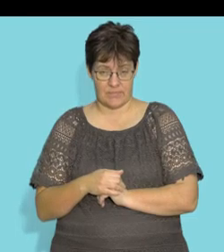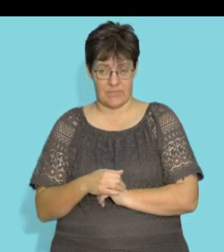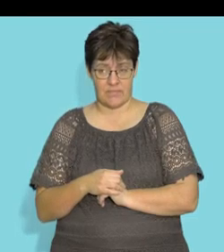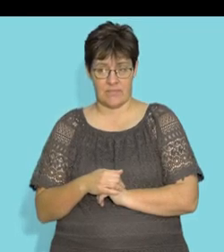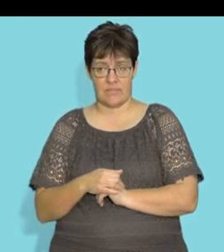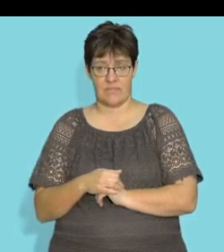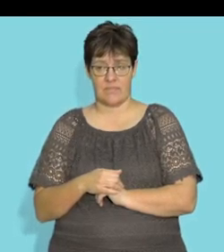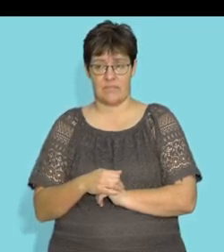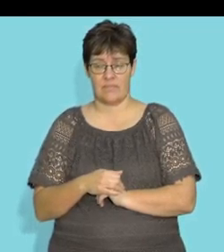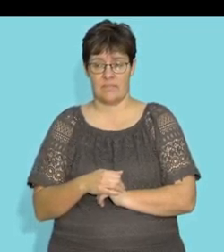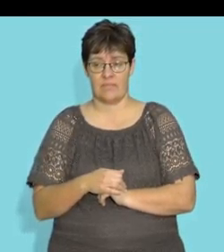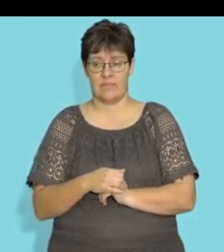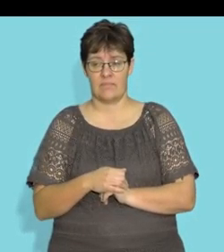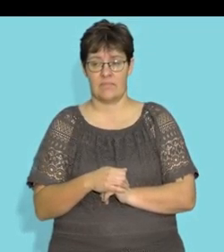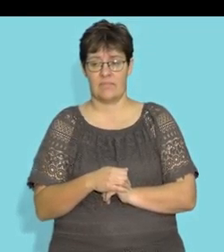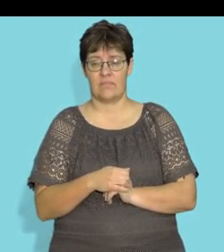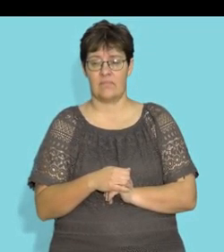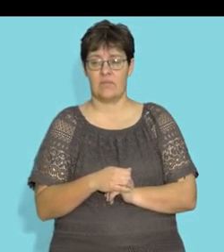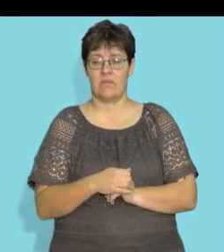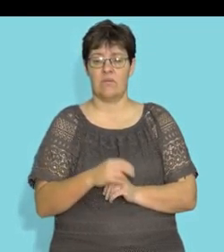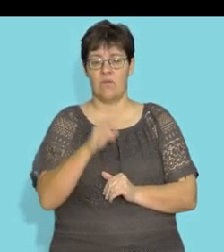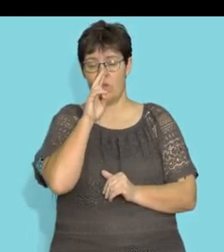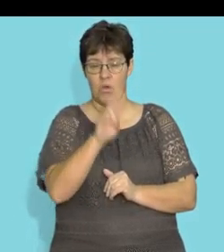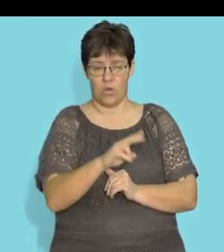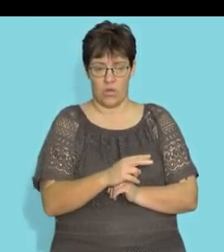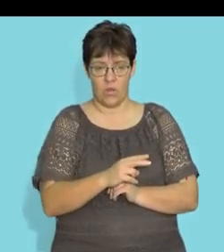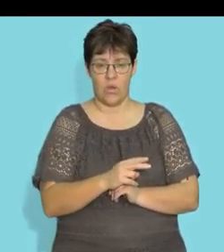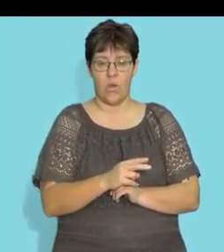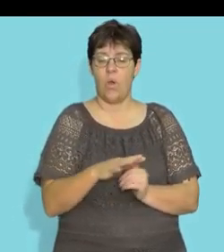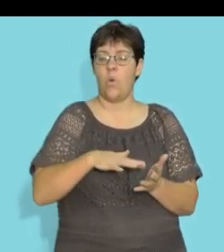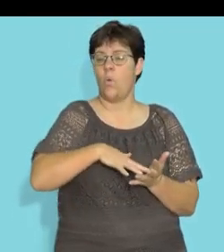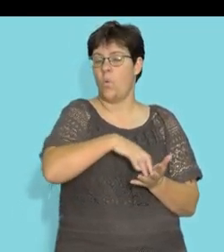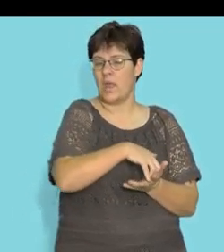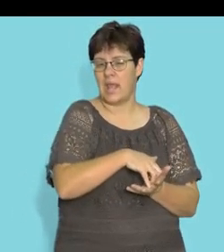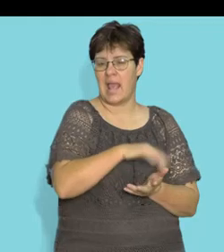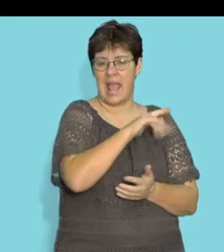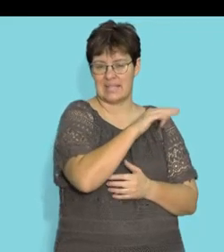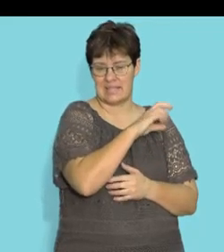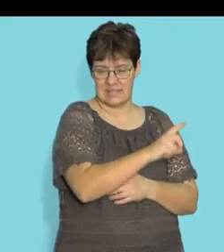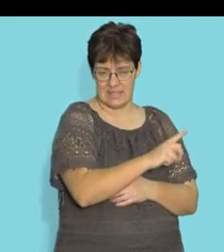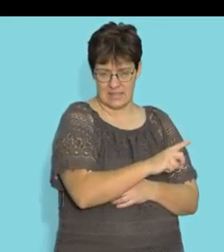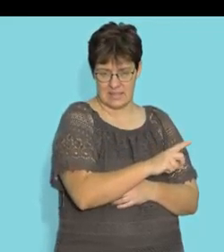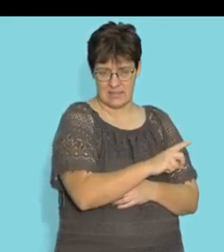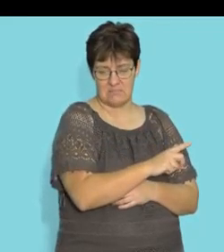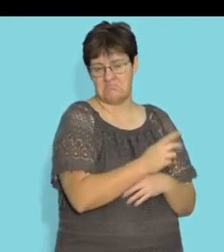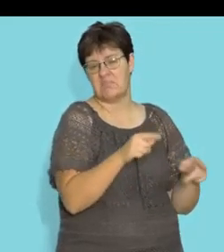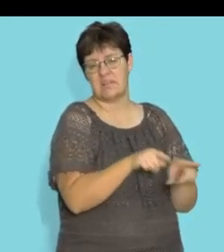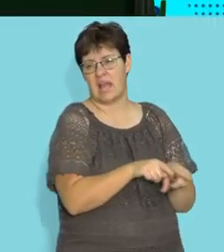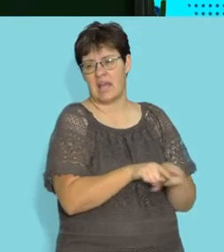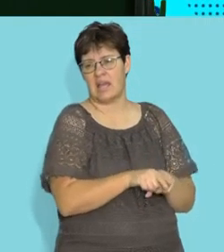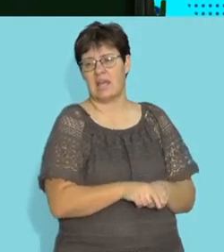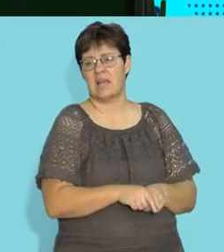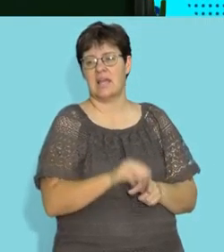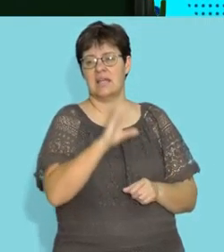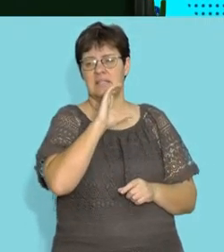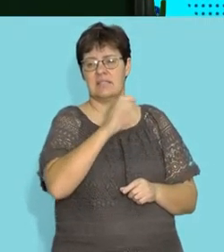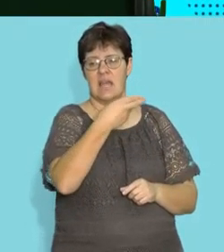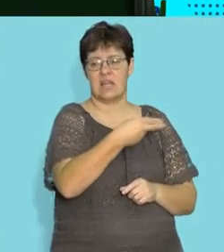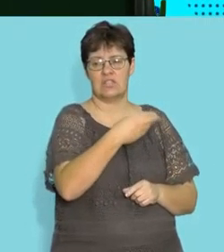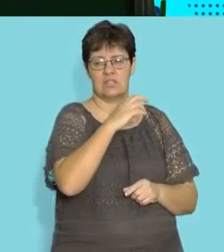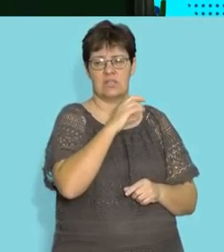at at hydrochloric acid, hydrochloric acid is a strong acid. A strong acid will